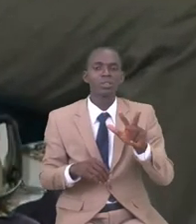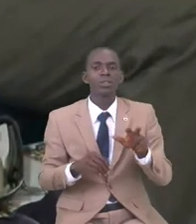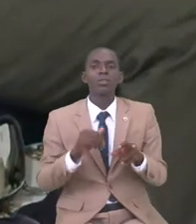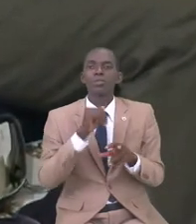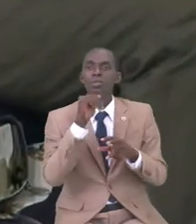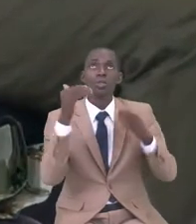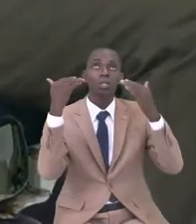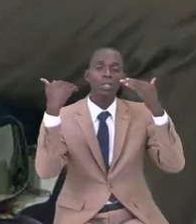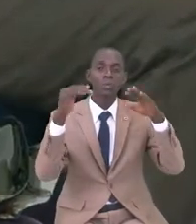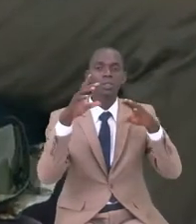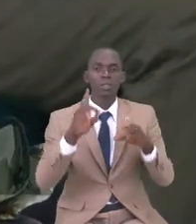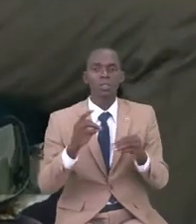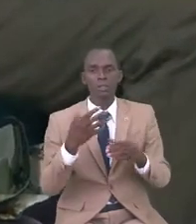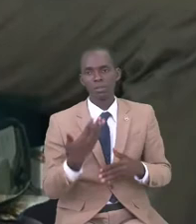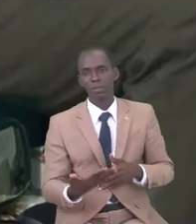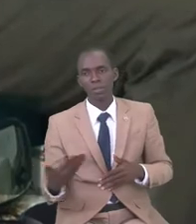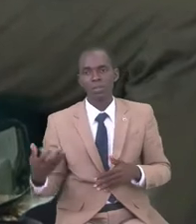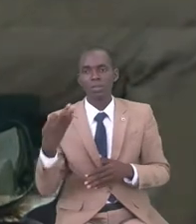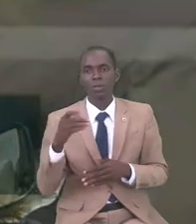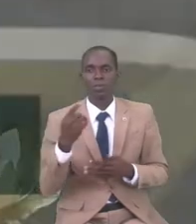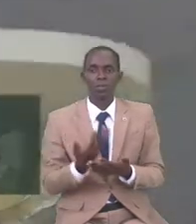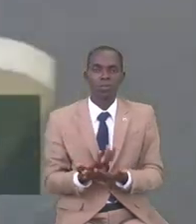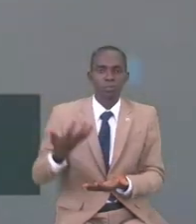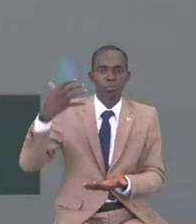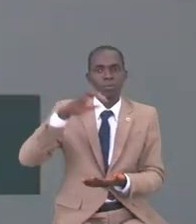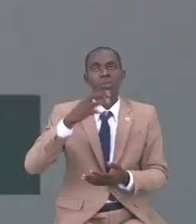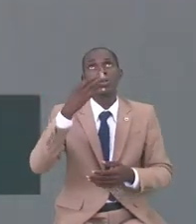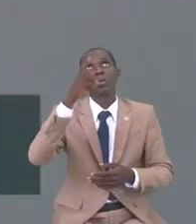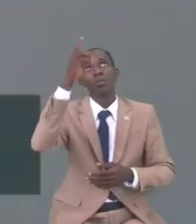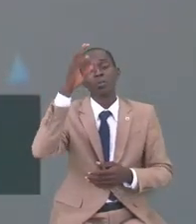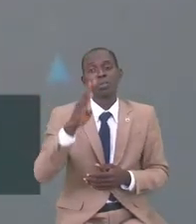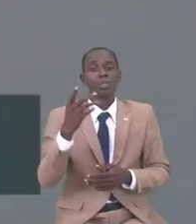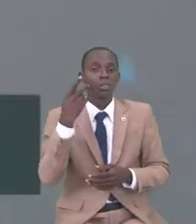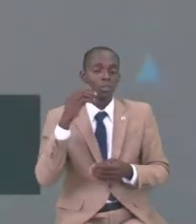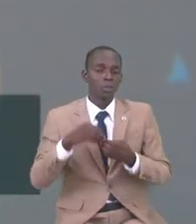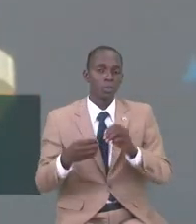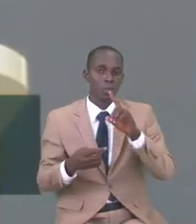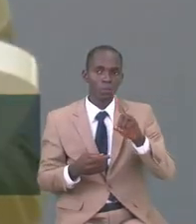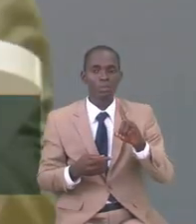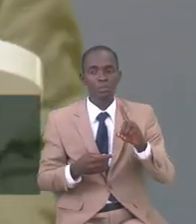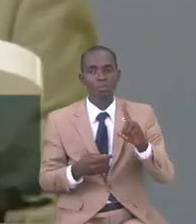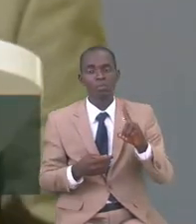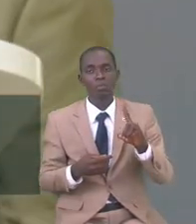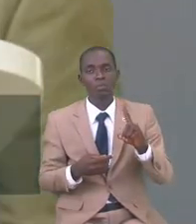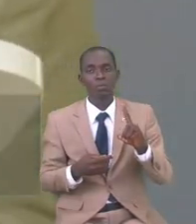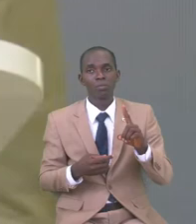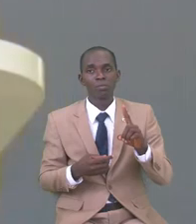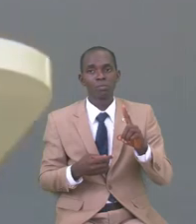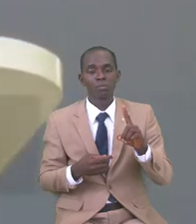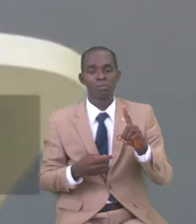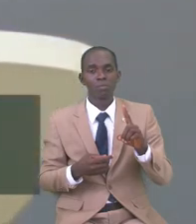unlimited resources of the wealth of God. Look at number one. Number one,